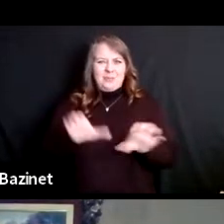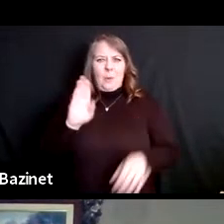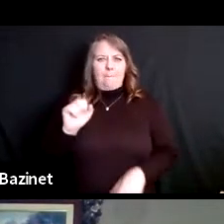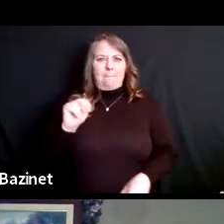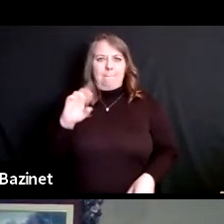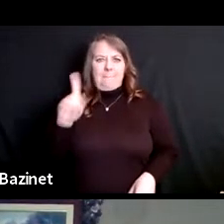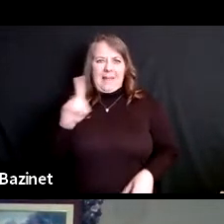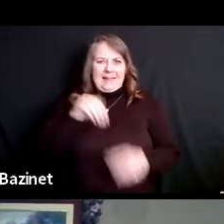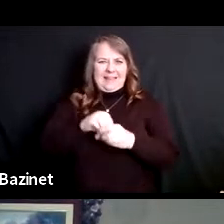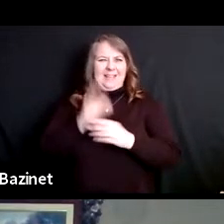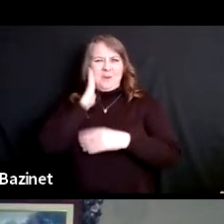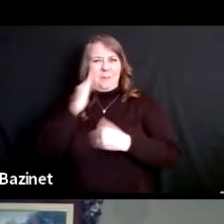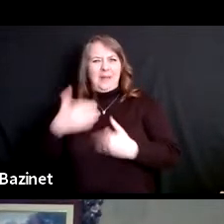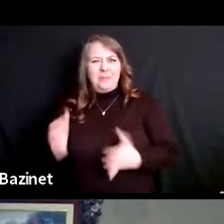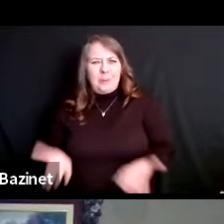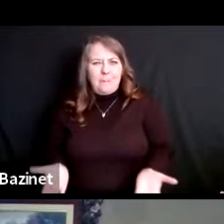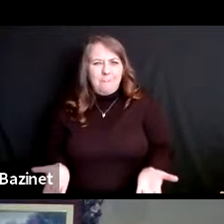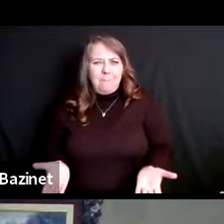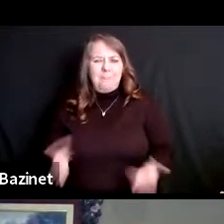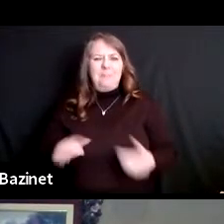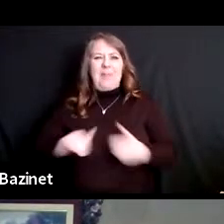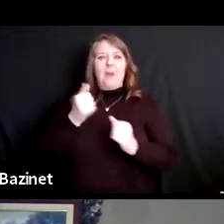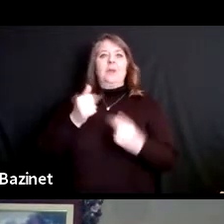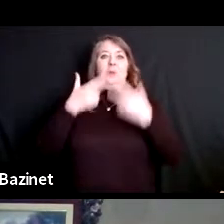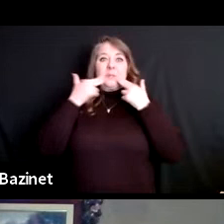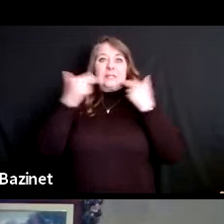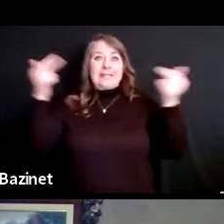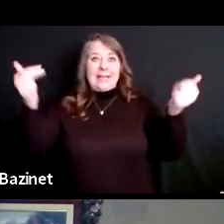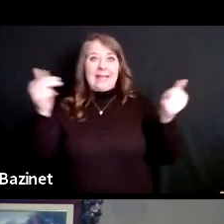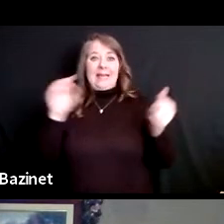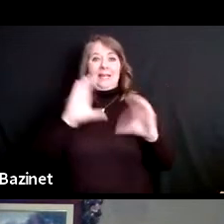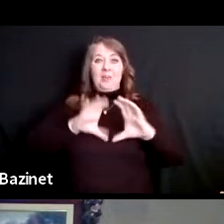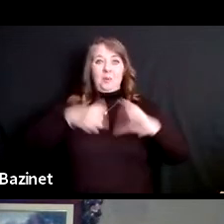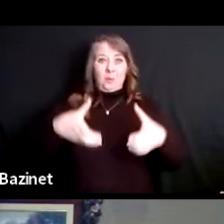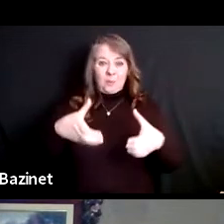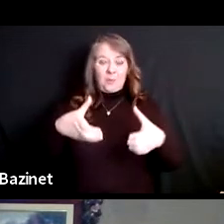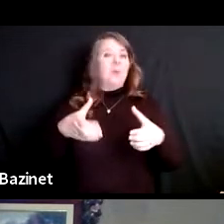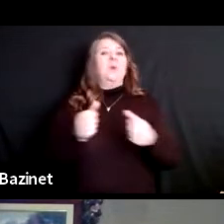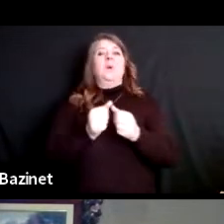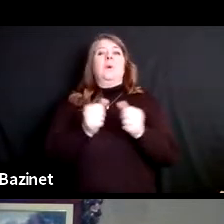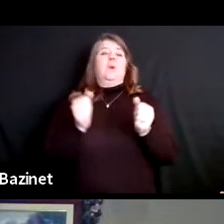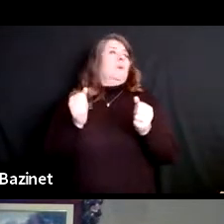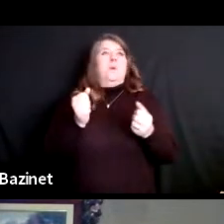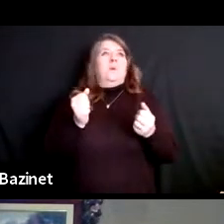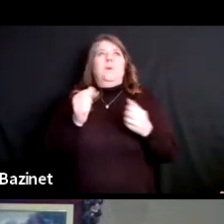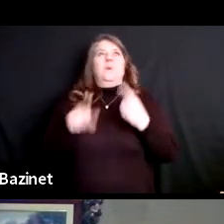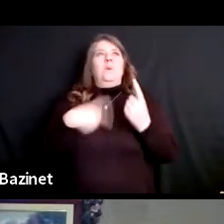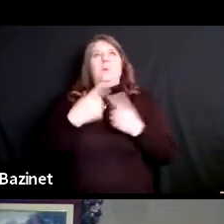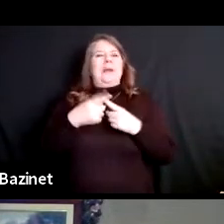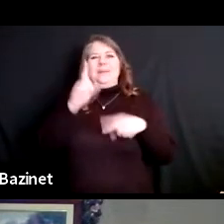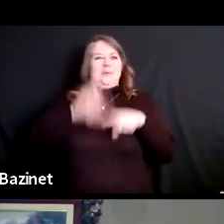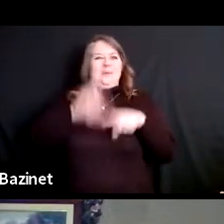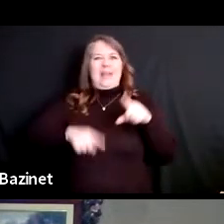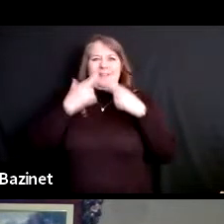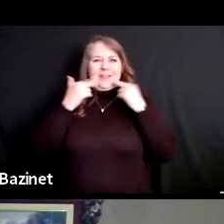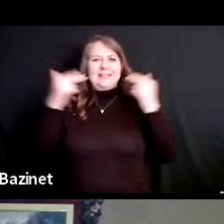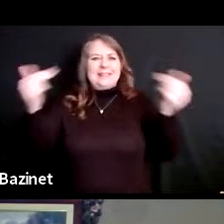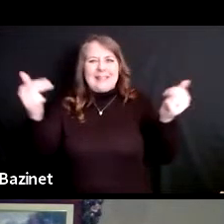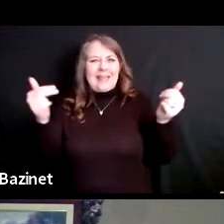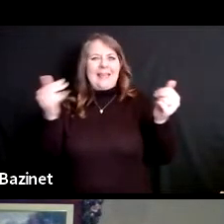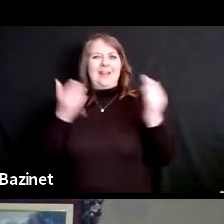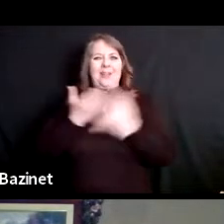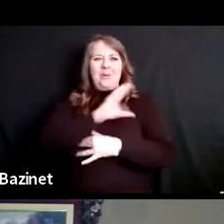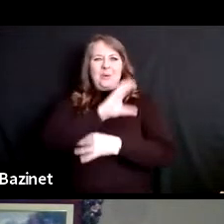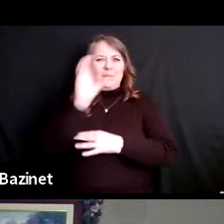in your bedroom? How do you sing in choir with a group of kids that you can't even sing with through a